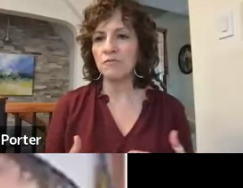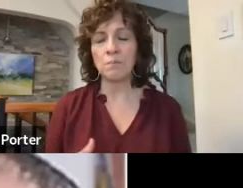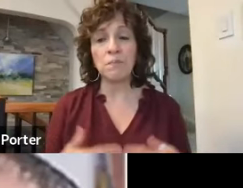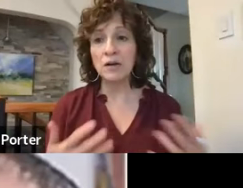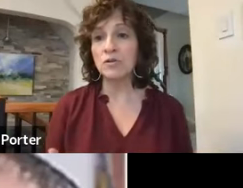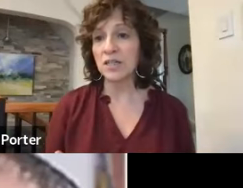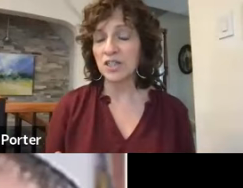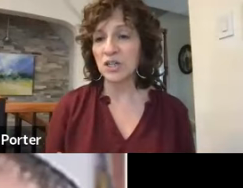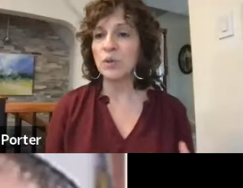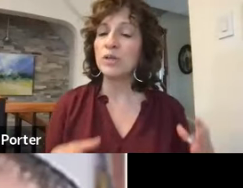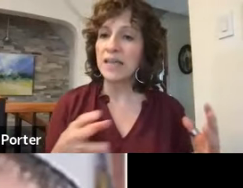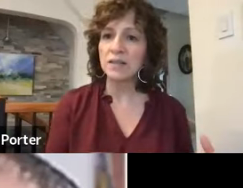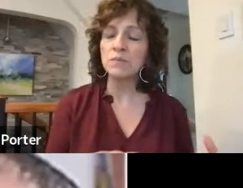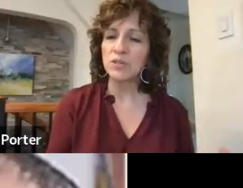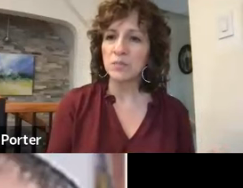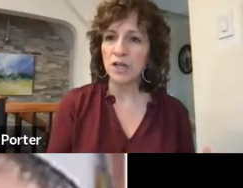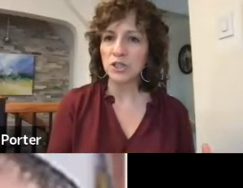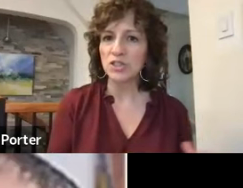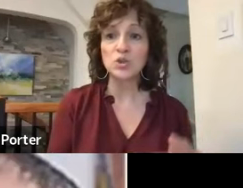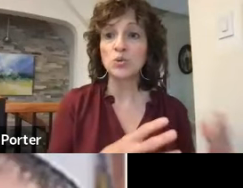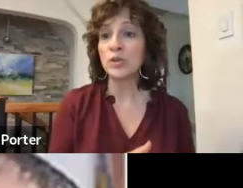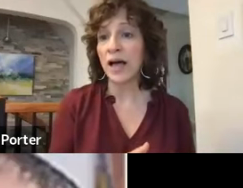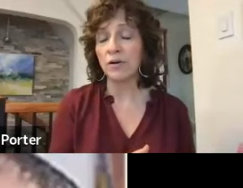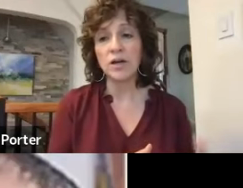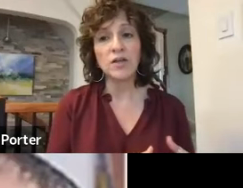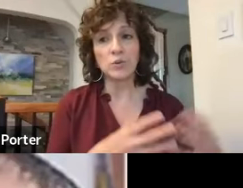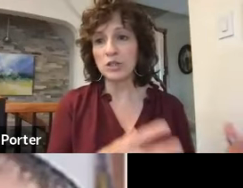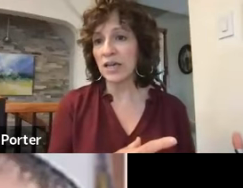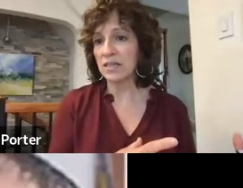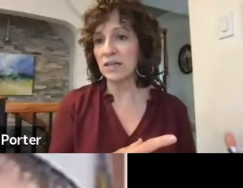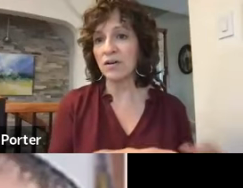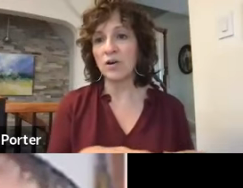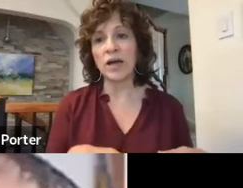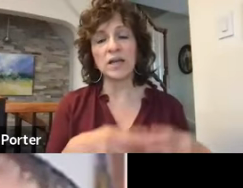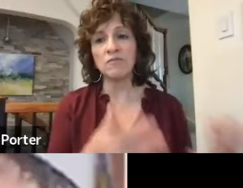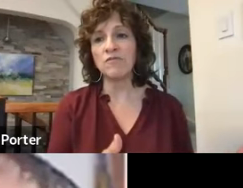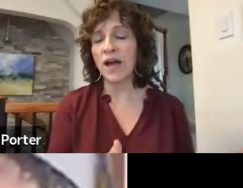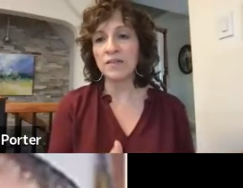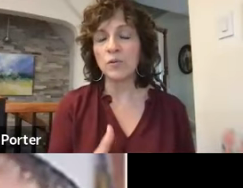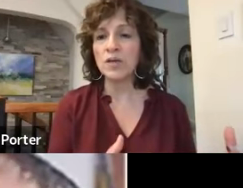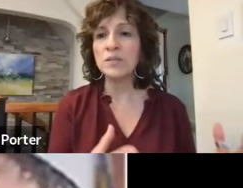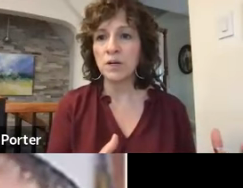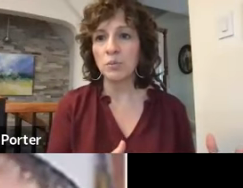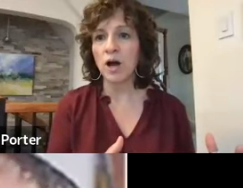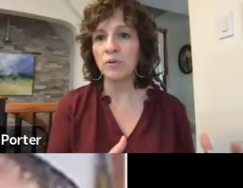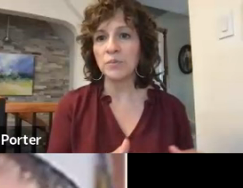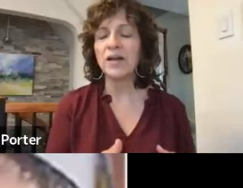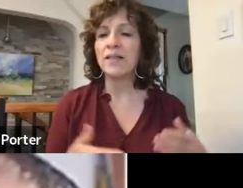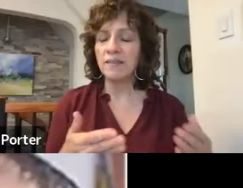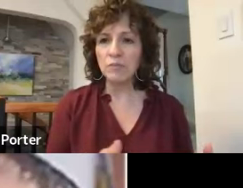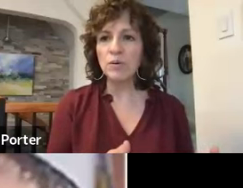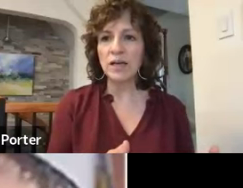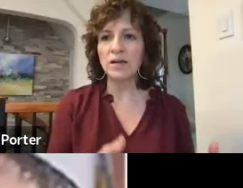symptoms of a medical condition, we would take them to a specialist to rule out the worst case scenario. And if in fact there was a bigger